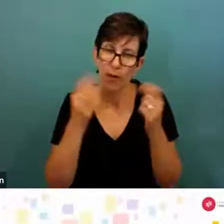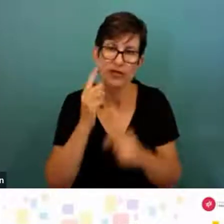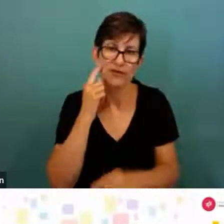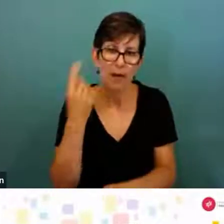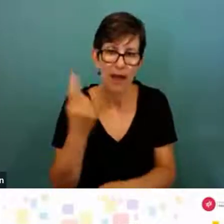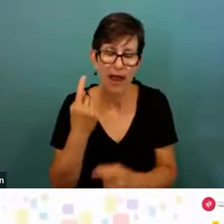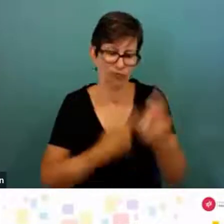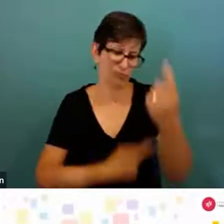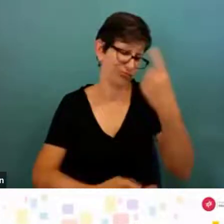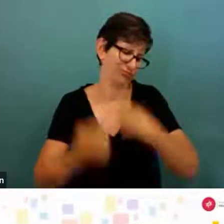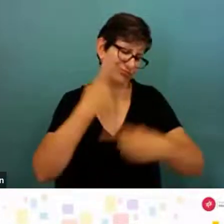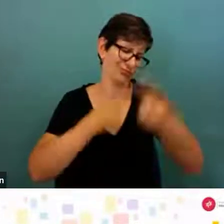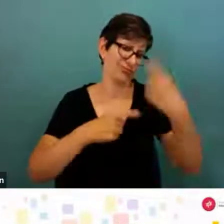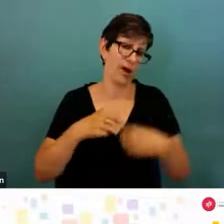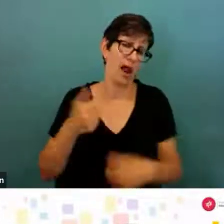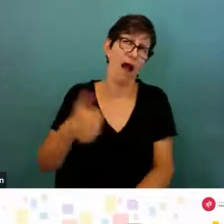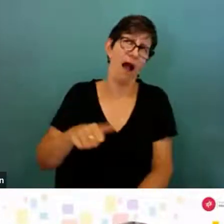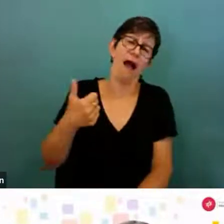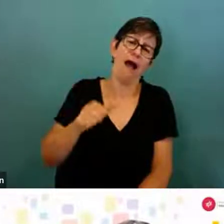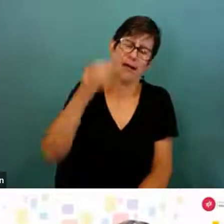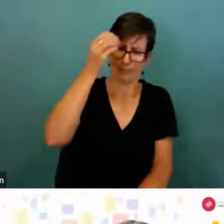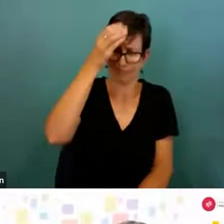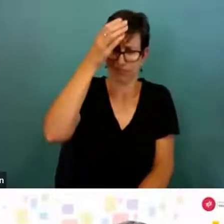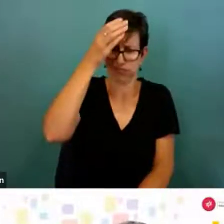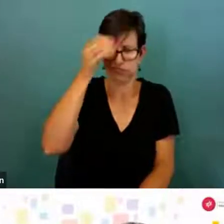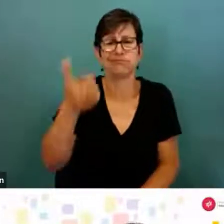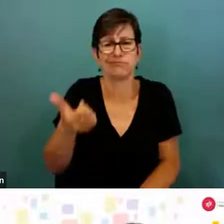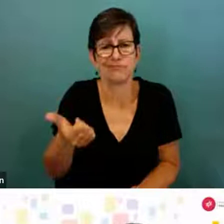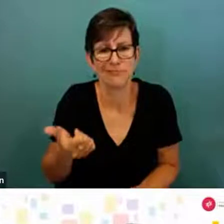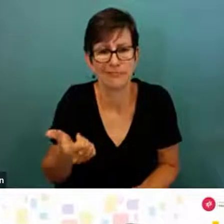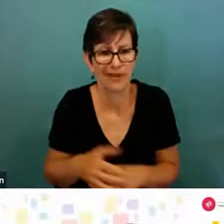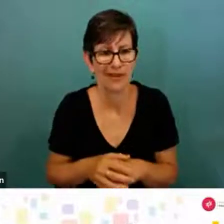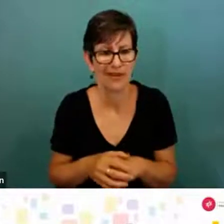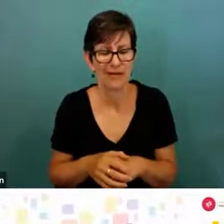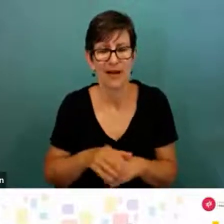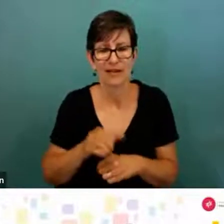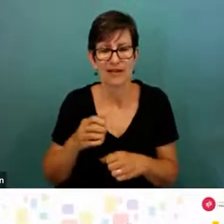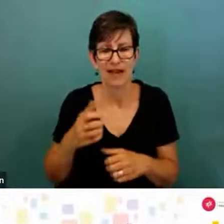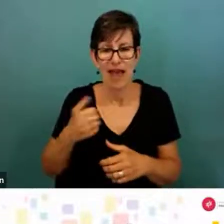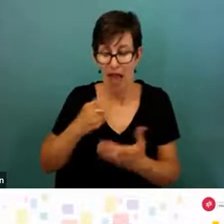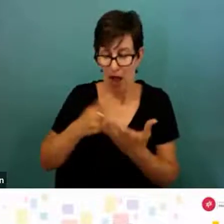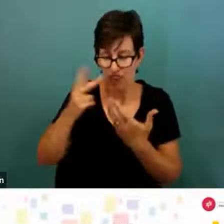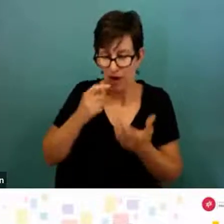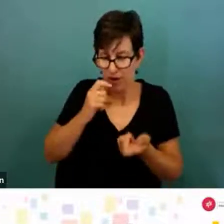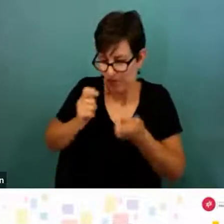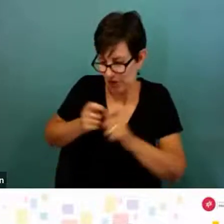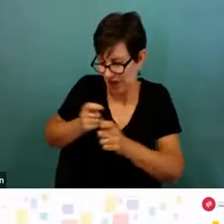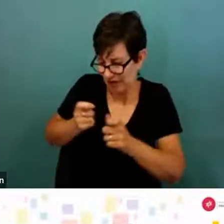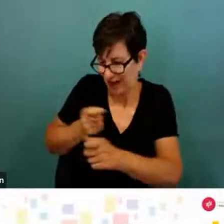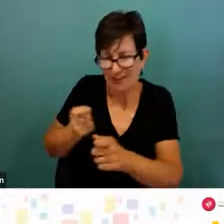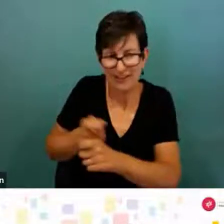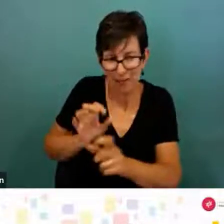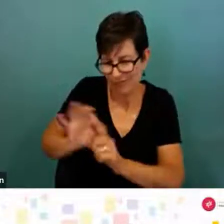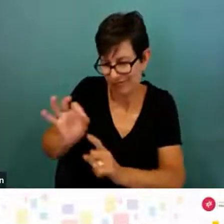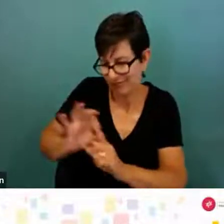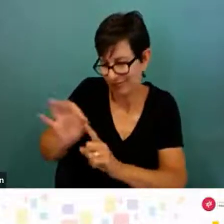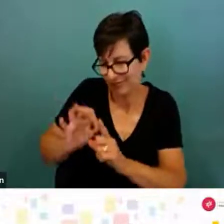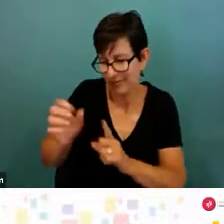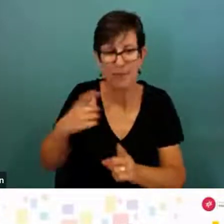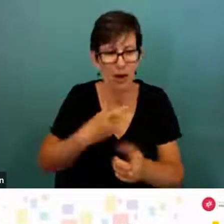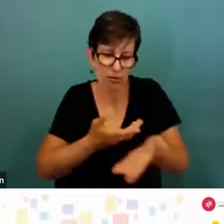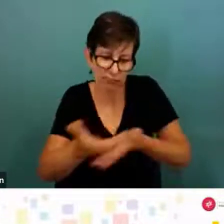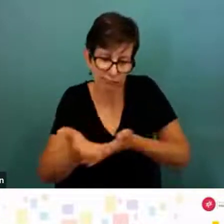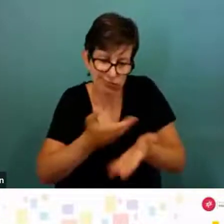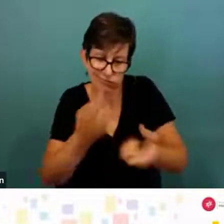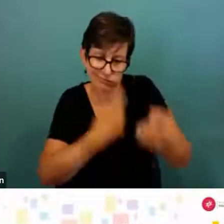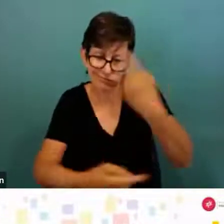and all her advice through the evolution of our program. And I think we're in a really good place now because of that.